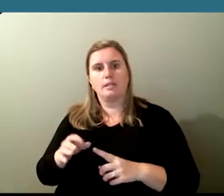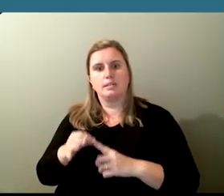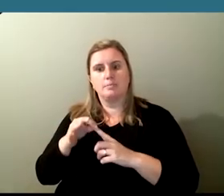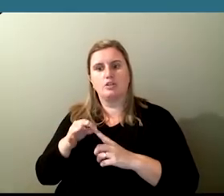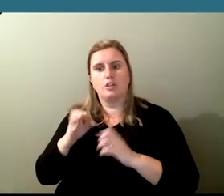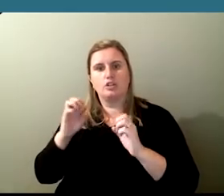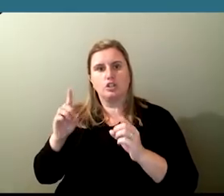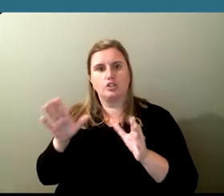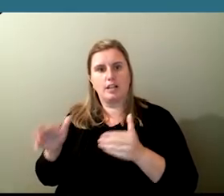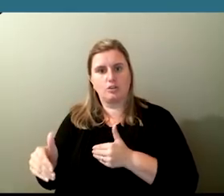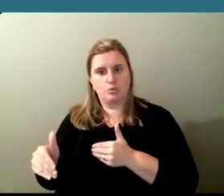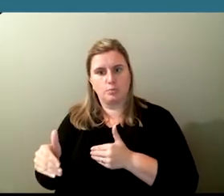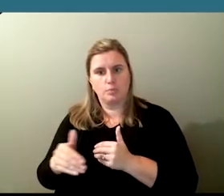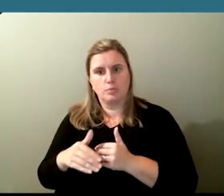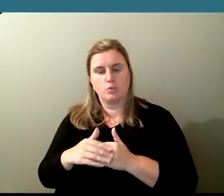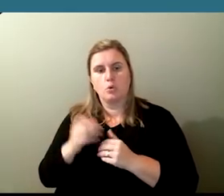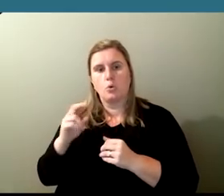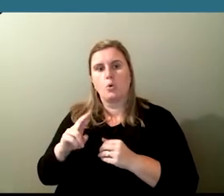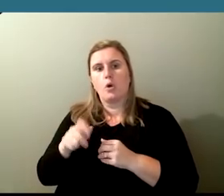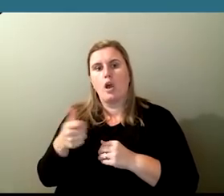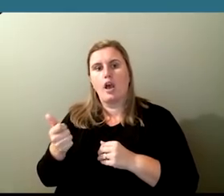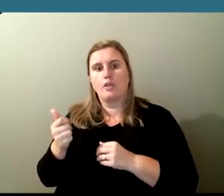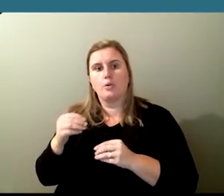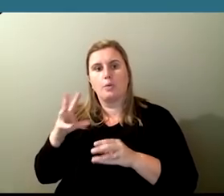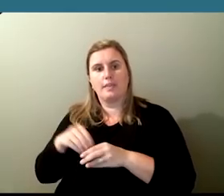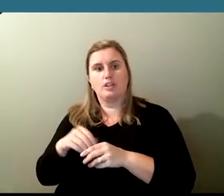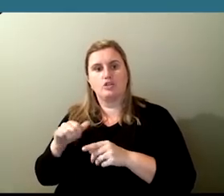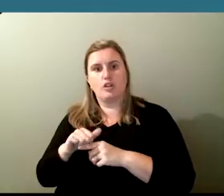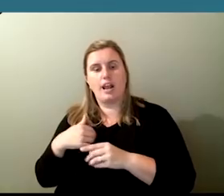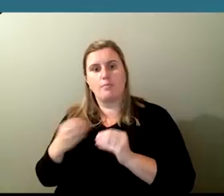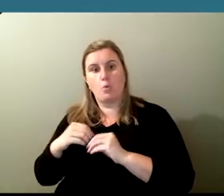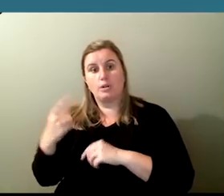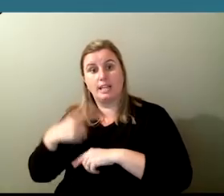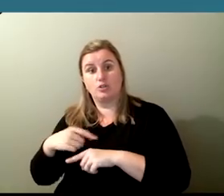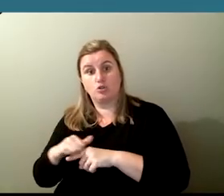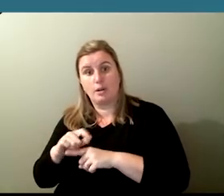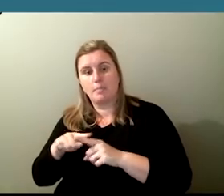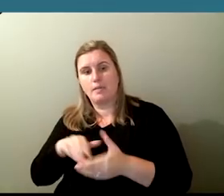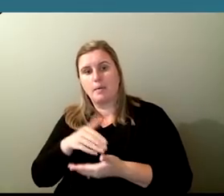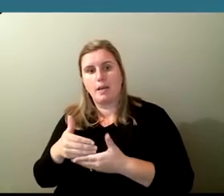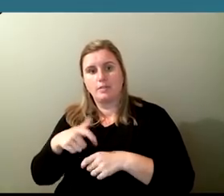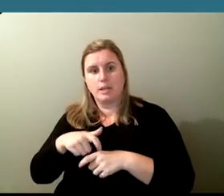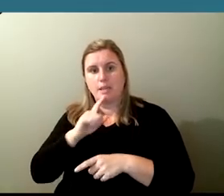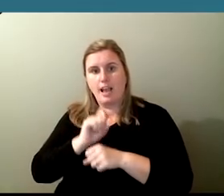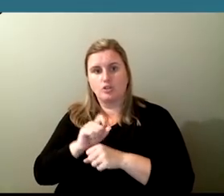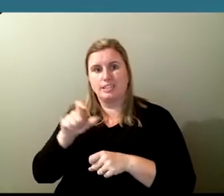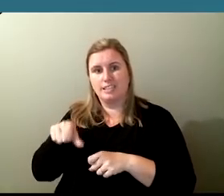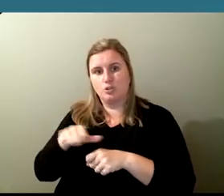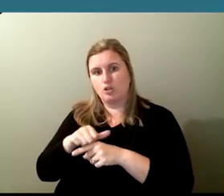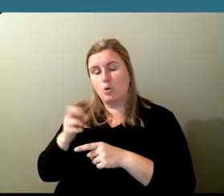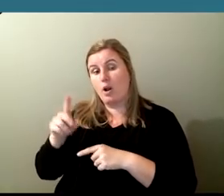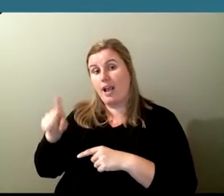where teachers or others in position of training may have more days to train, but really the amount of time that they need to train, or they have to